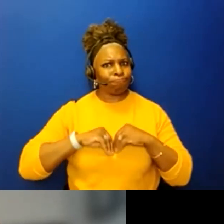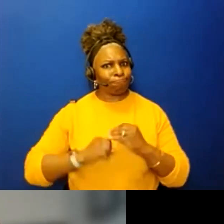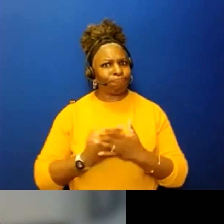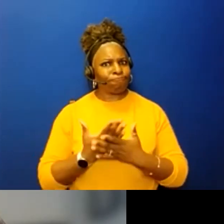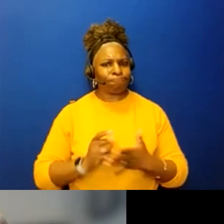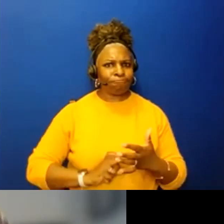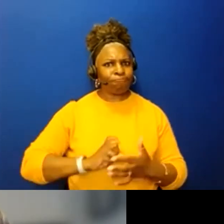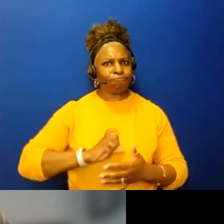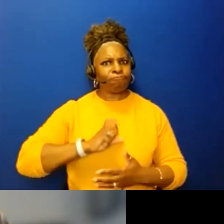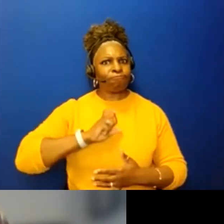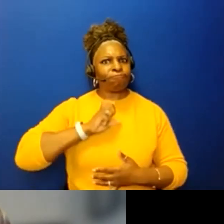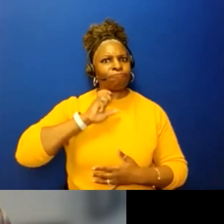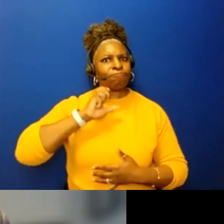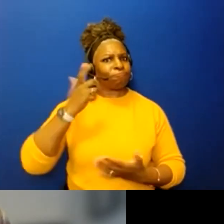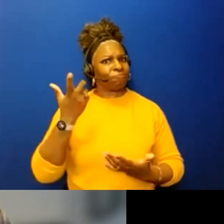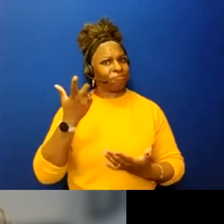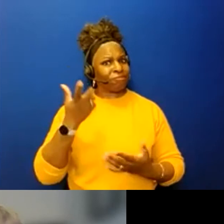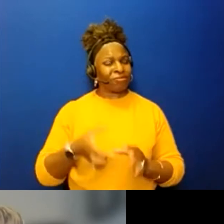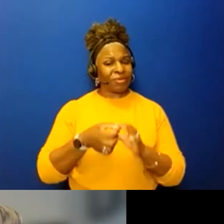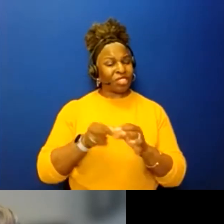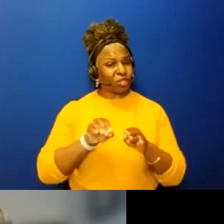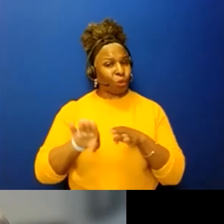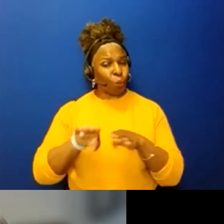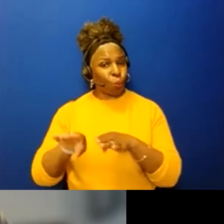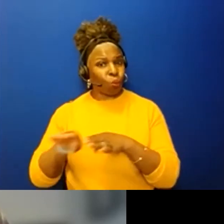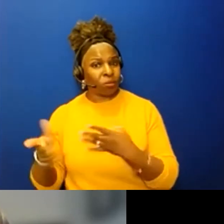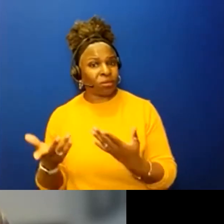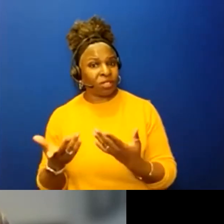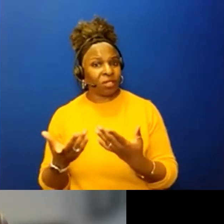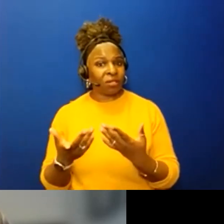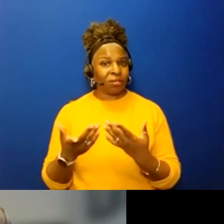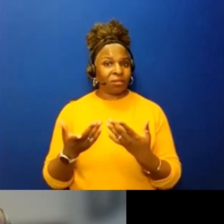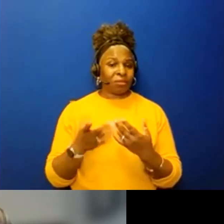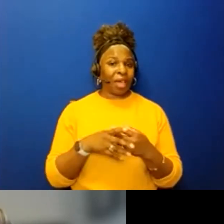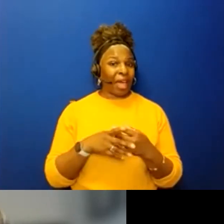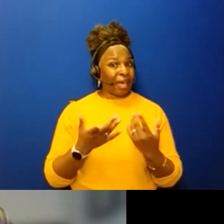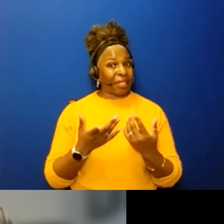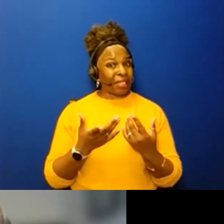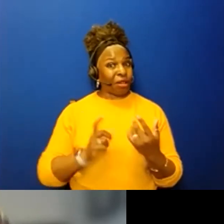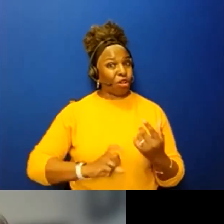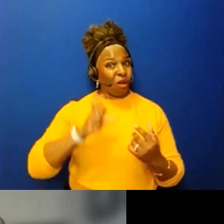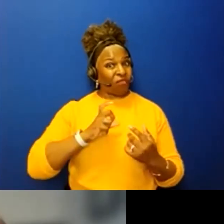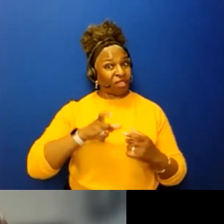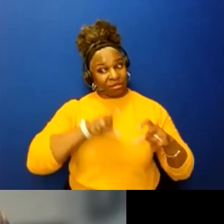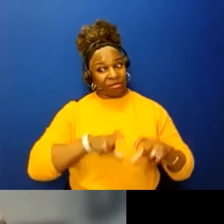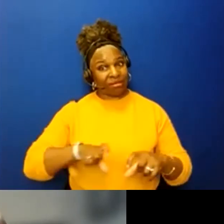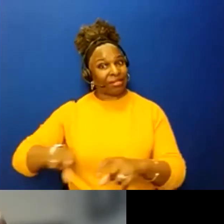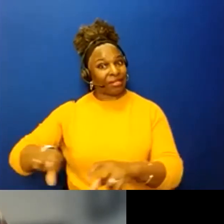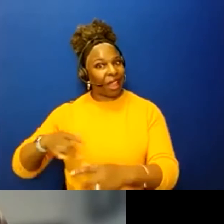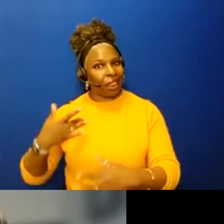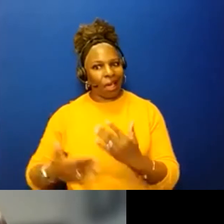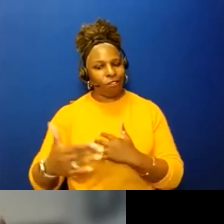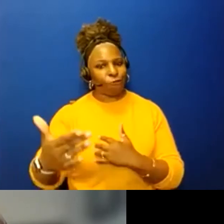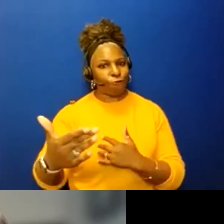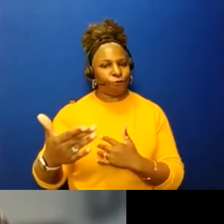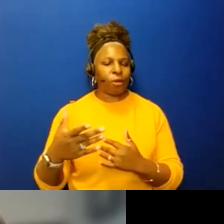confidence from playing a sport into your everyday life. And then all of that is improving physical and mental well-being